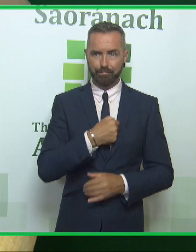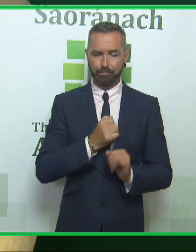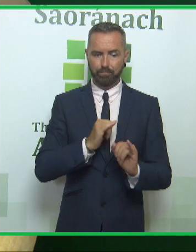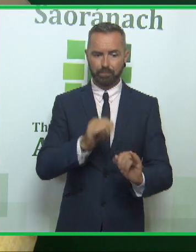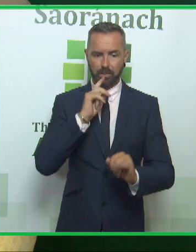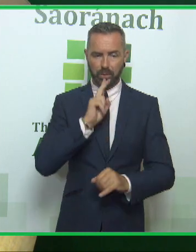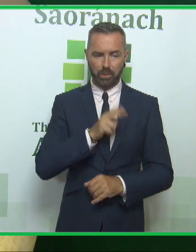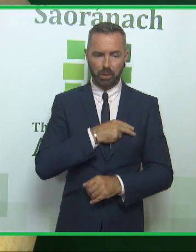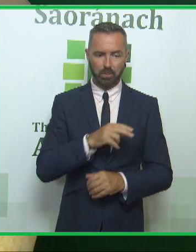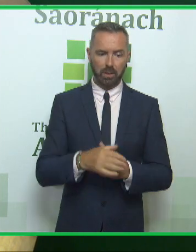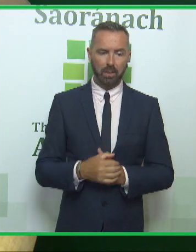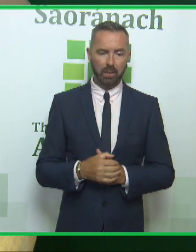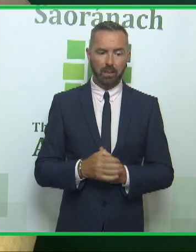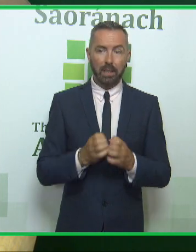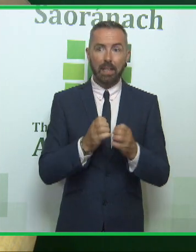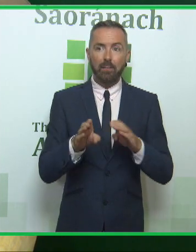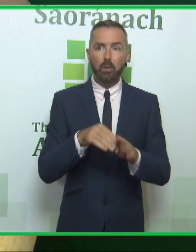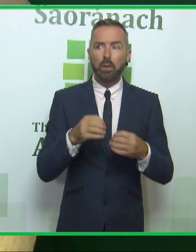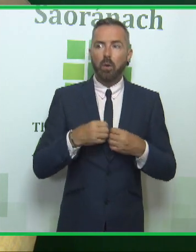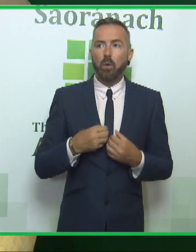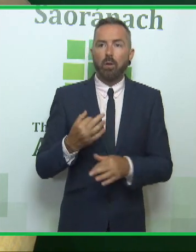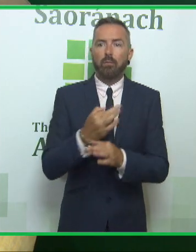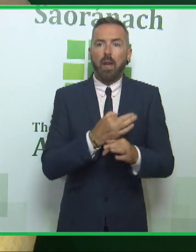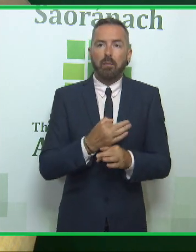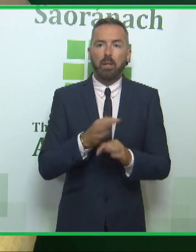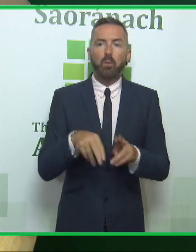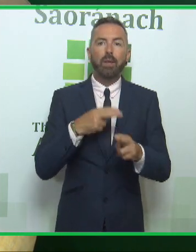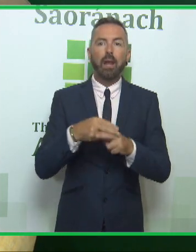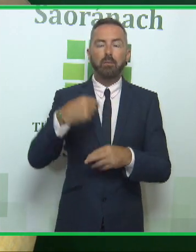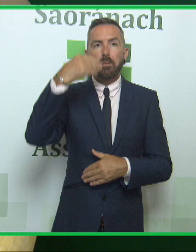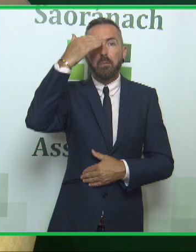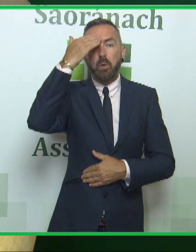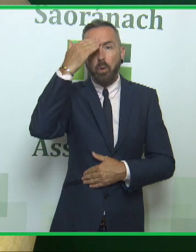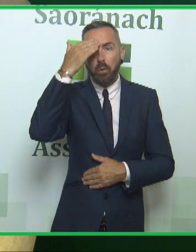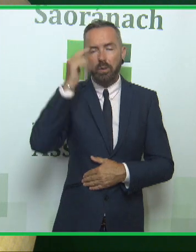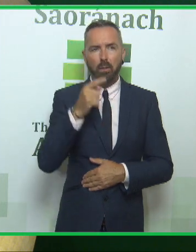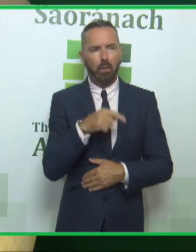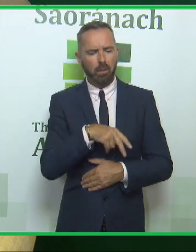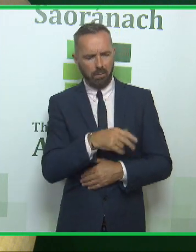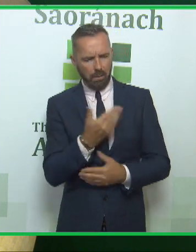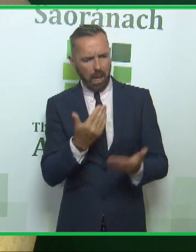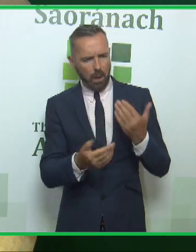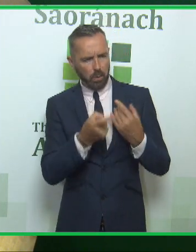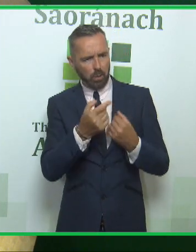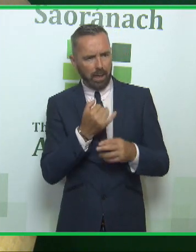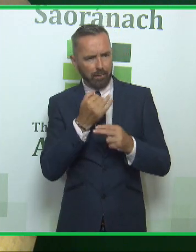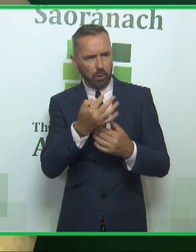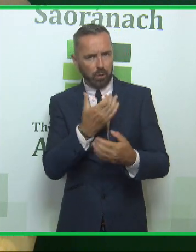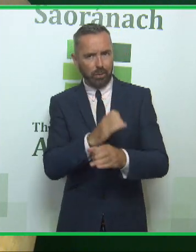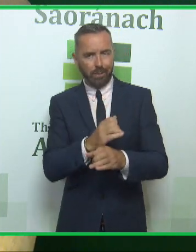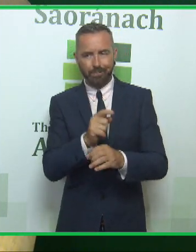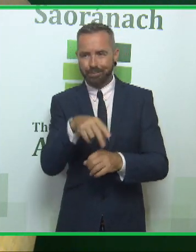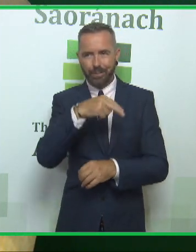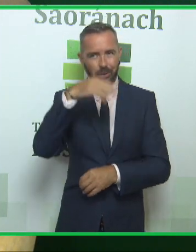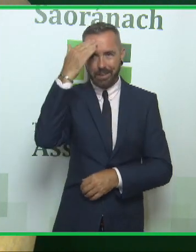biasm, even in your own family, without them even knowing, there's just, how can you be doing this in front of your children? There's just a lack of